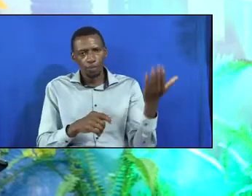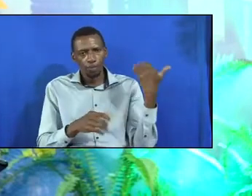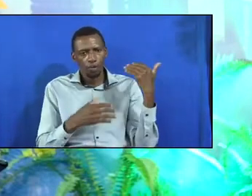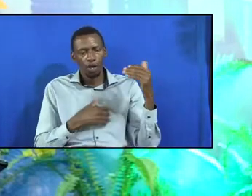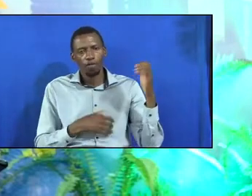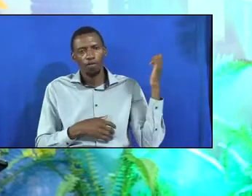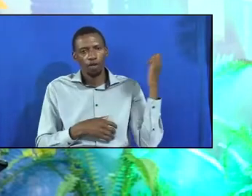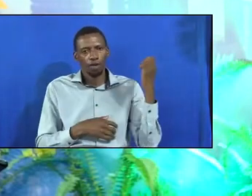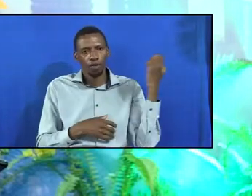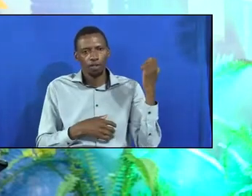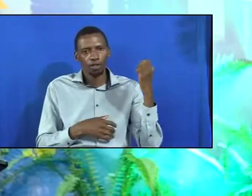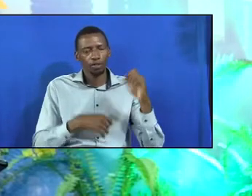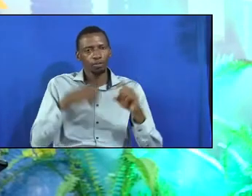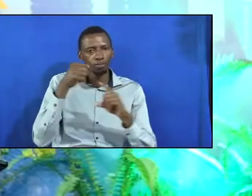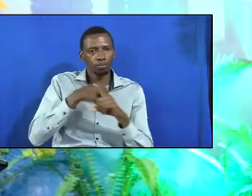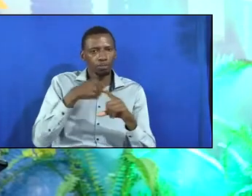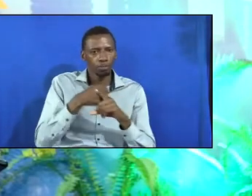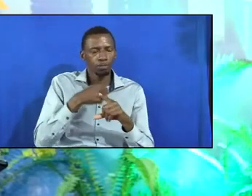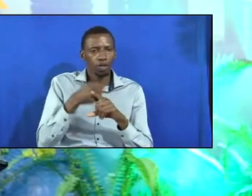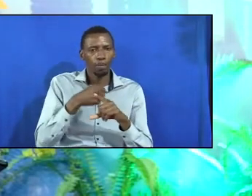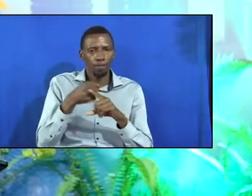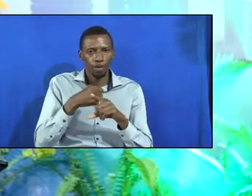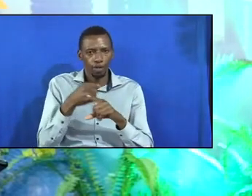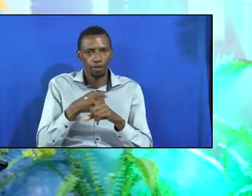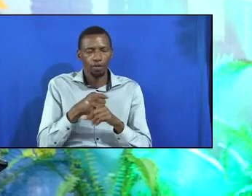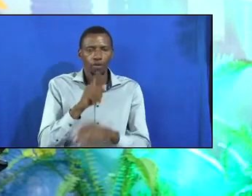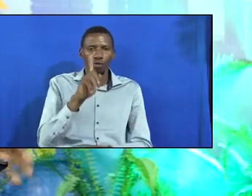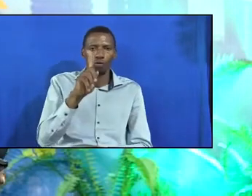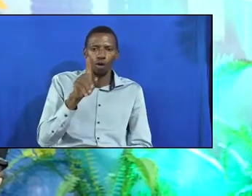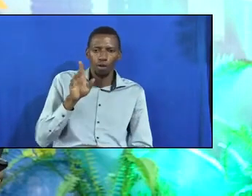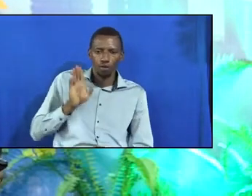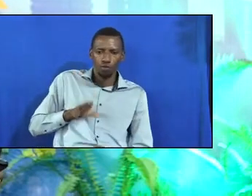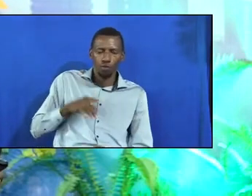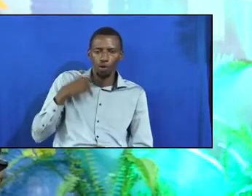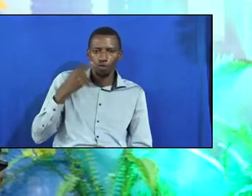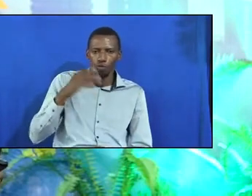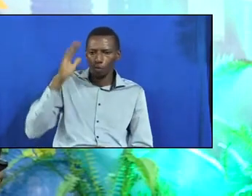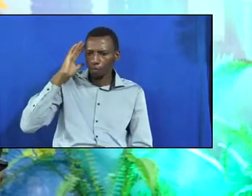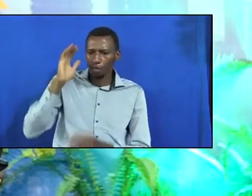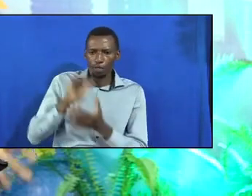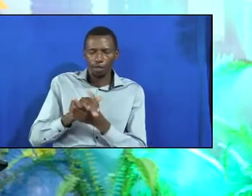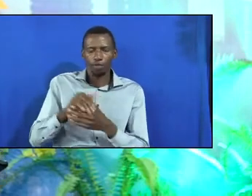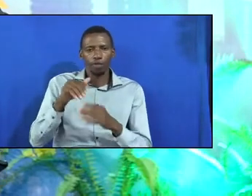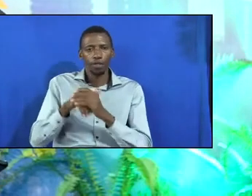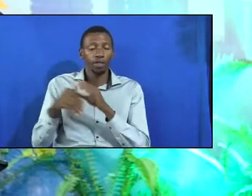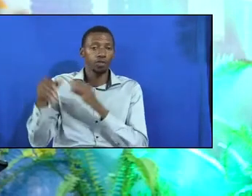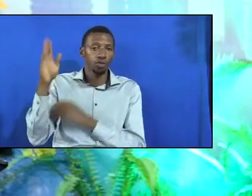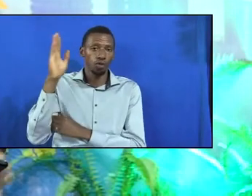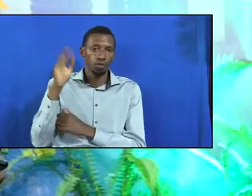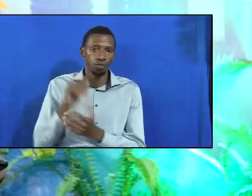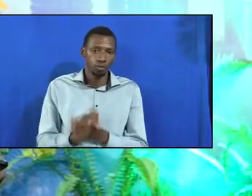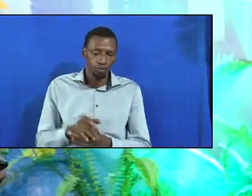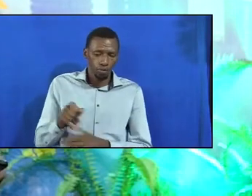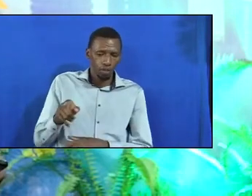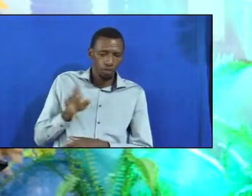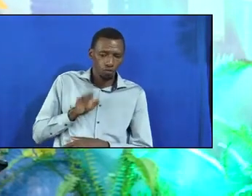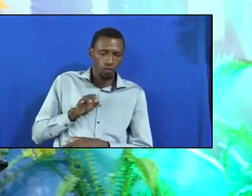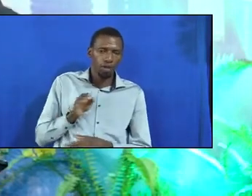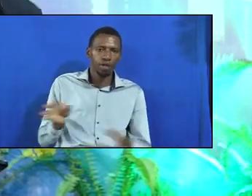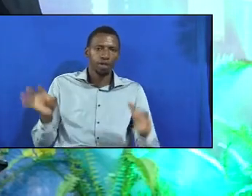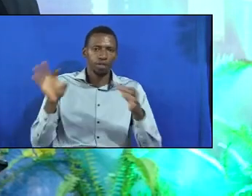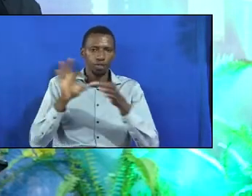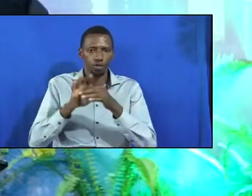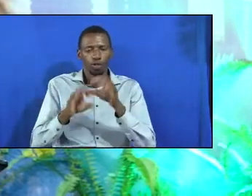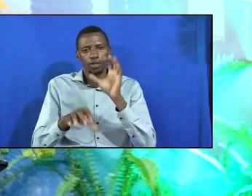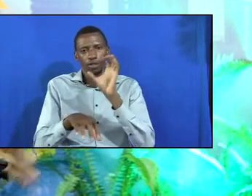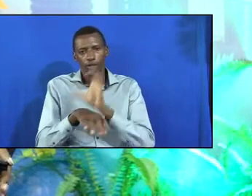campaign, and one woman believed in God. And she joined in the church and